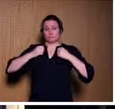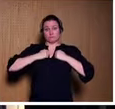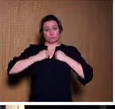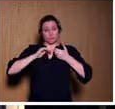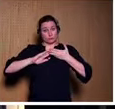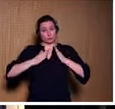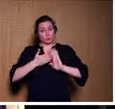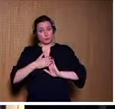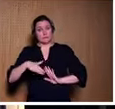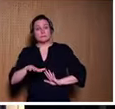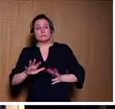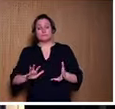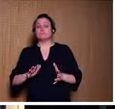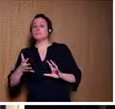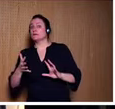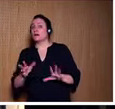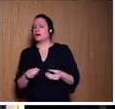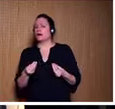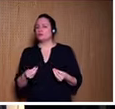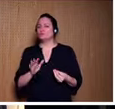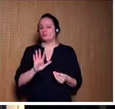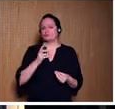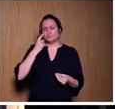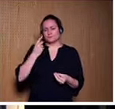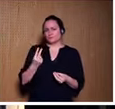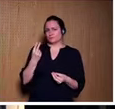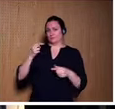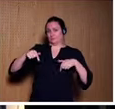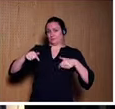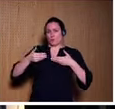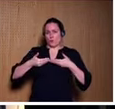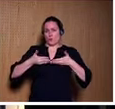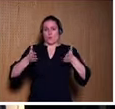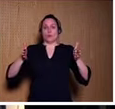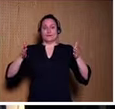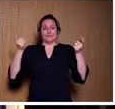to take us back to the opening ceremony, okay? There was one speaker.